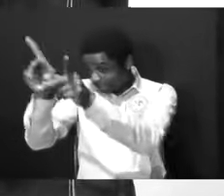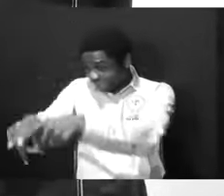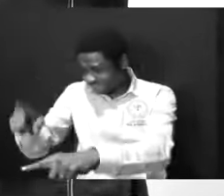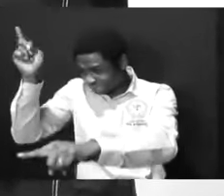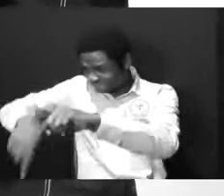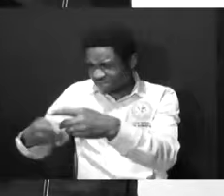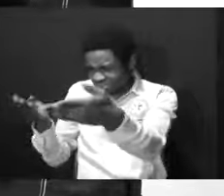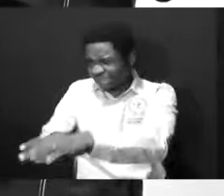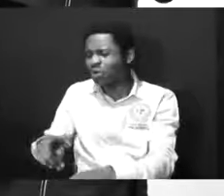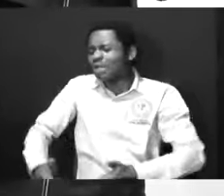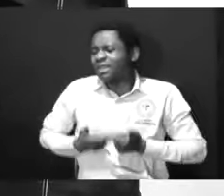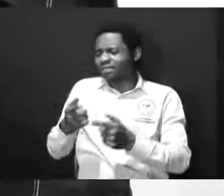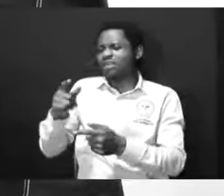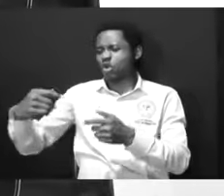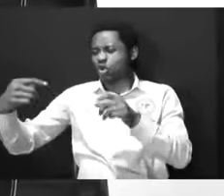So